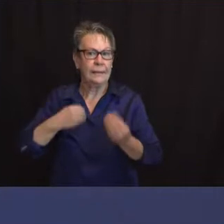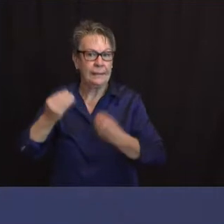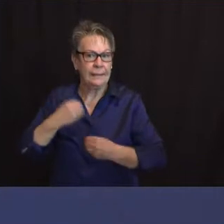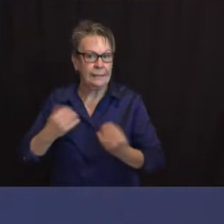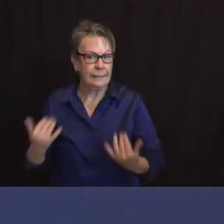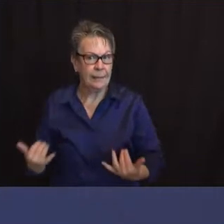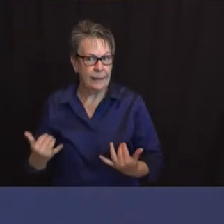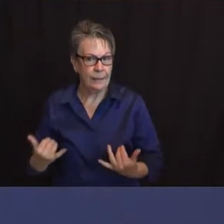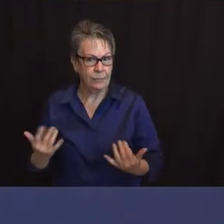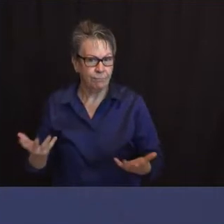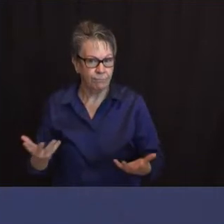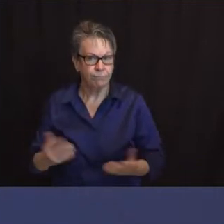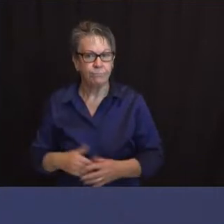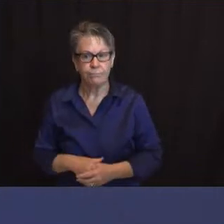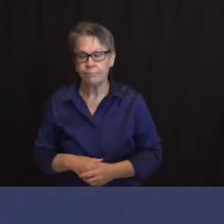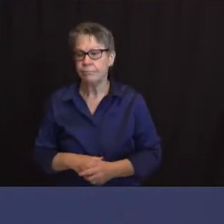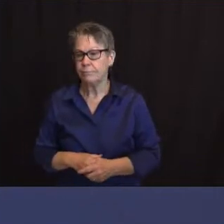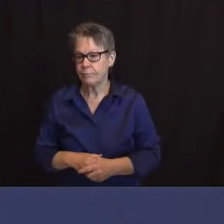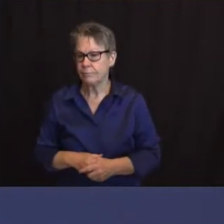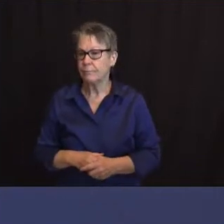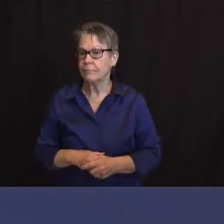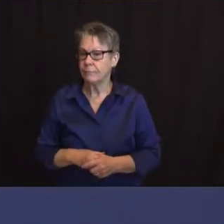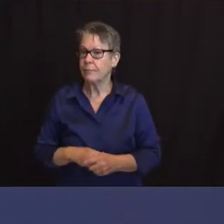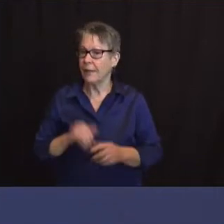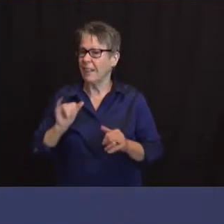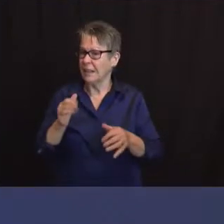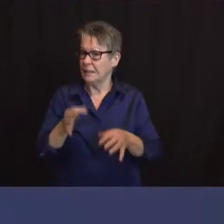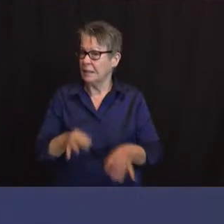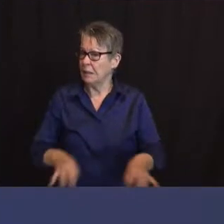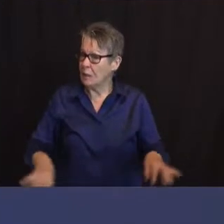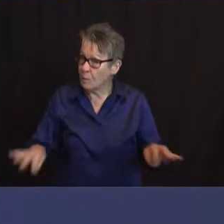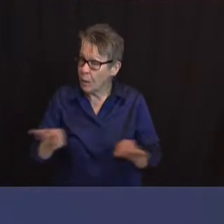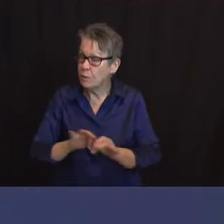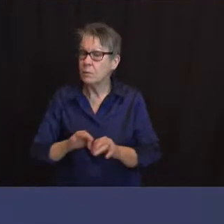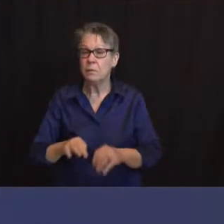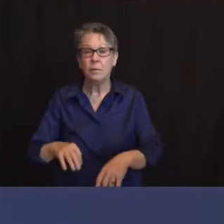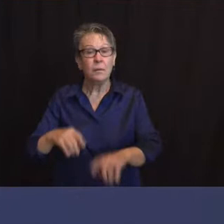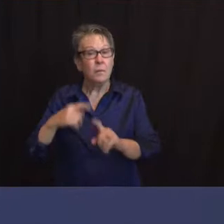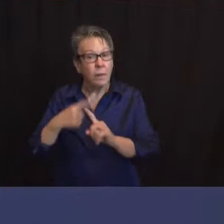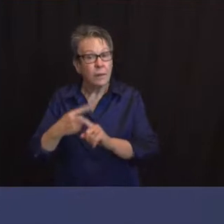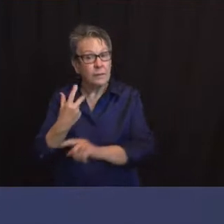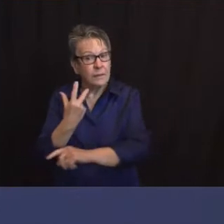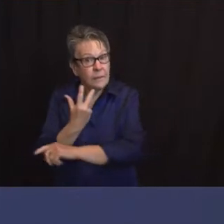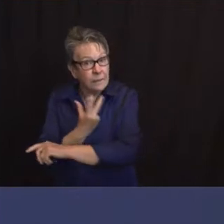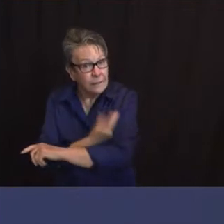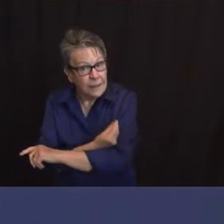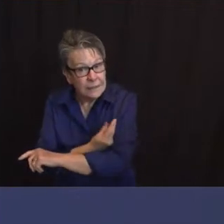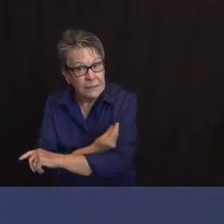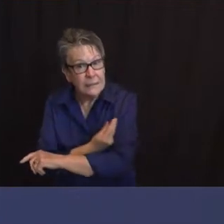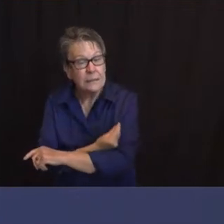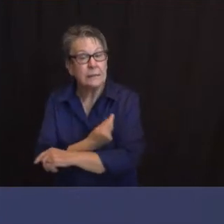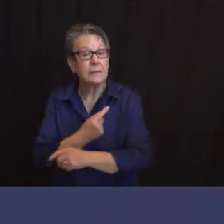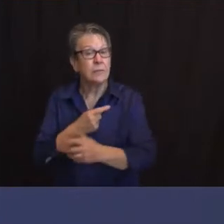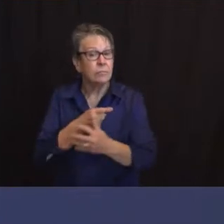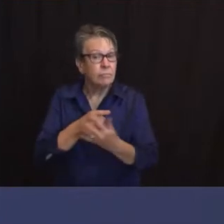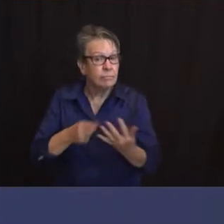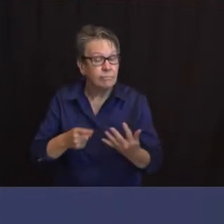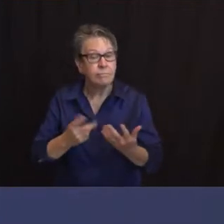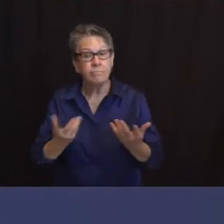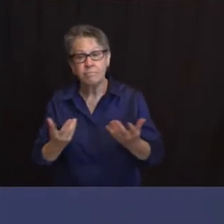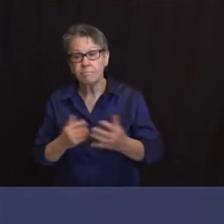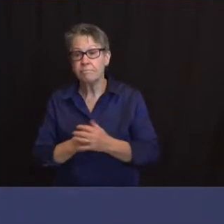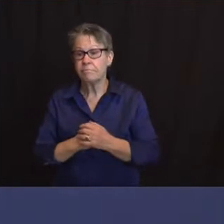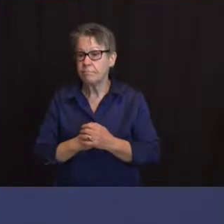add to that vaccine dissemination. The density is not going to change. In fact, if anything, we're getting denser.